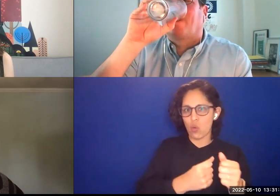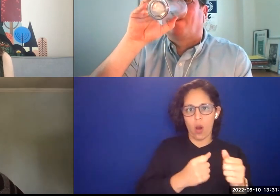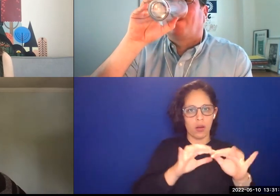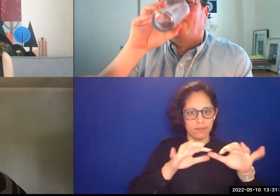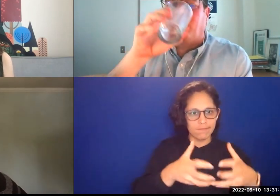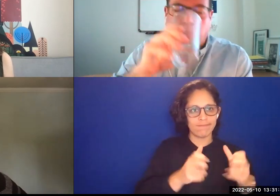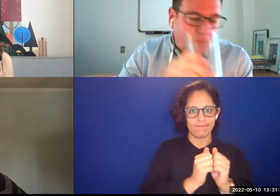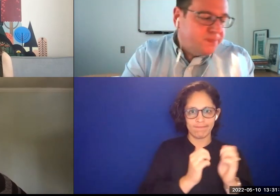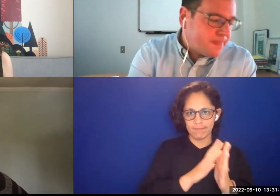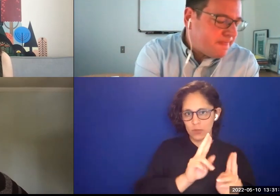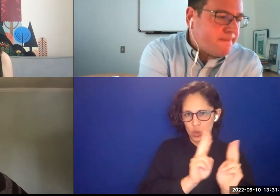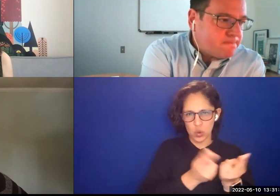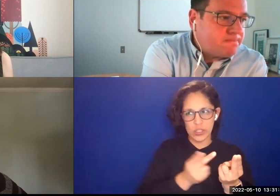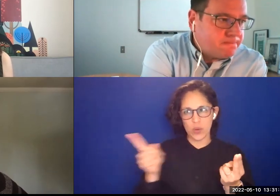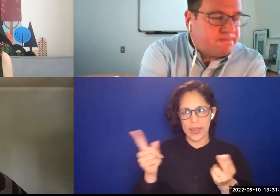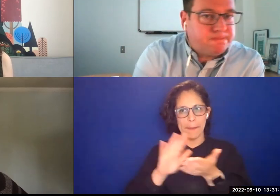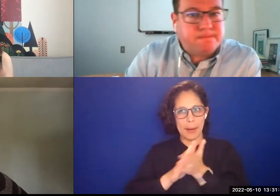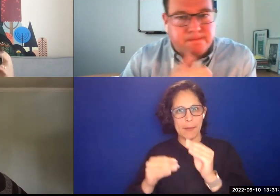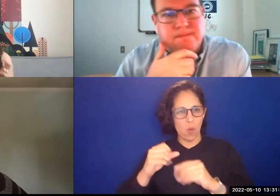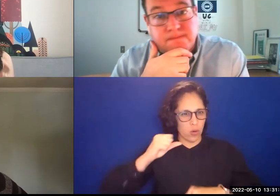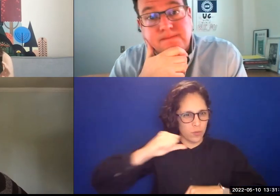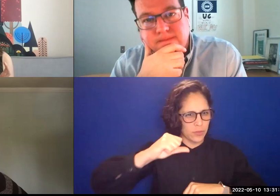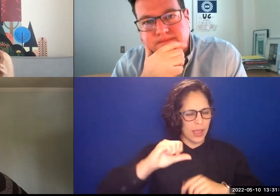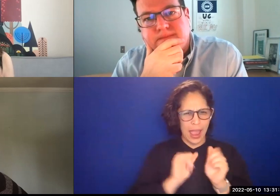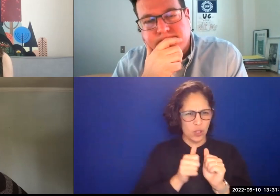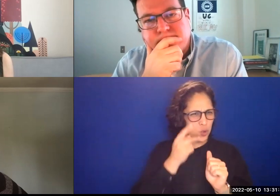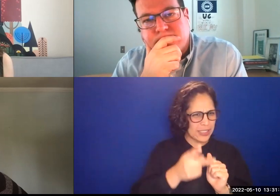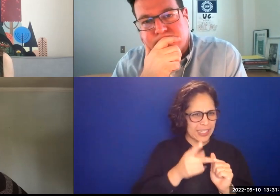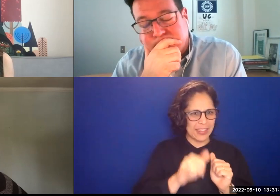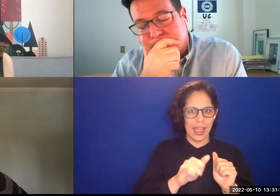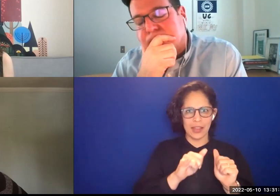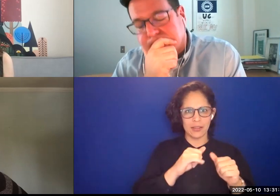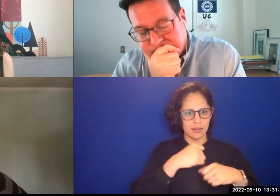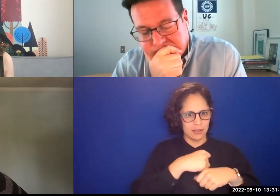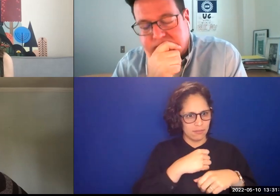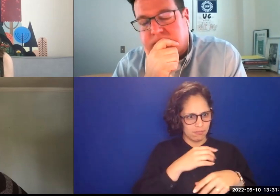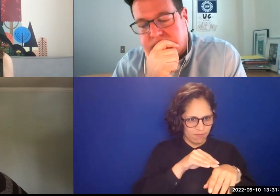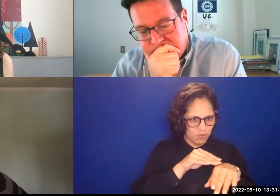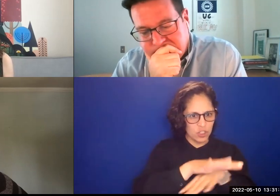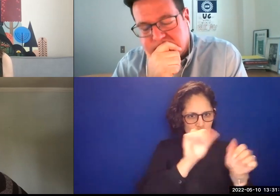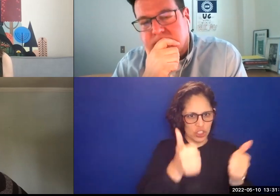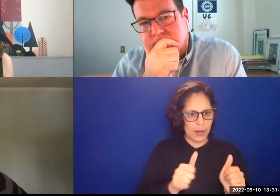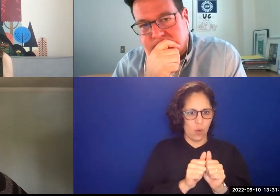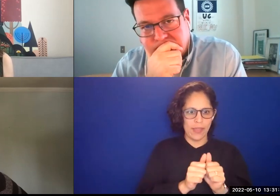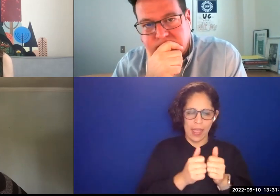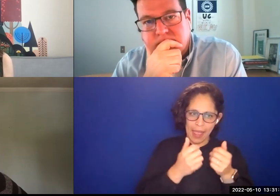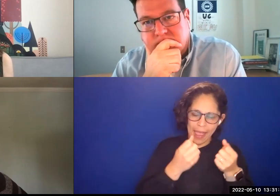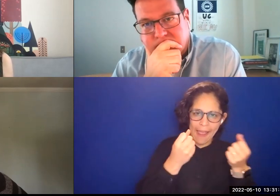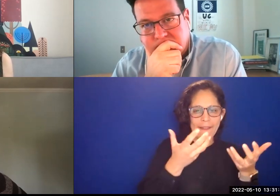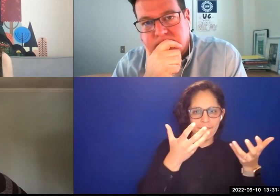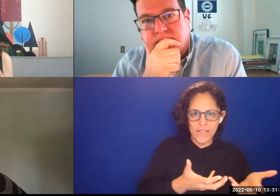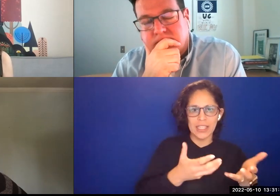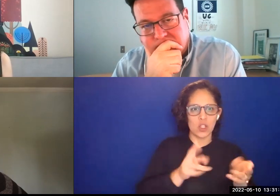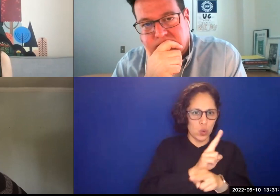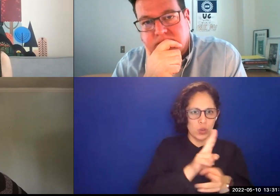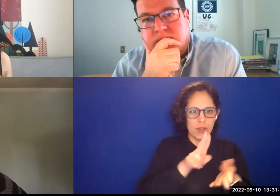how do you see organizing/unionizing taking shape in a contract heavy industries? Could it actually happen given the way many people are